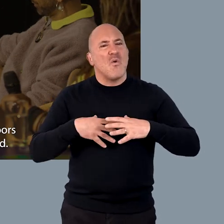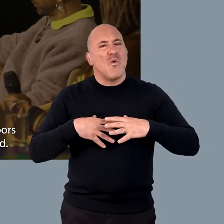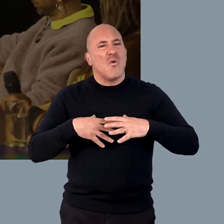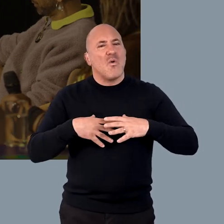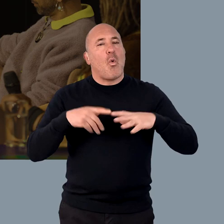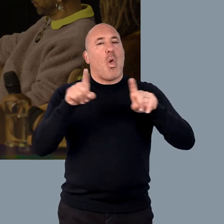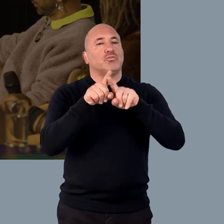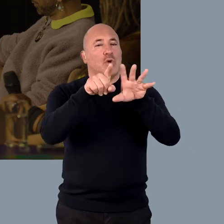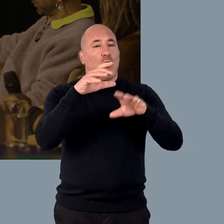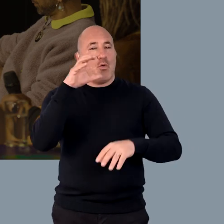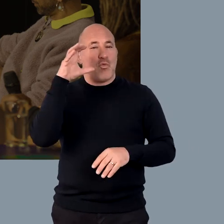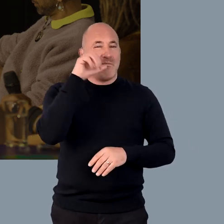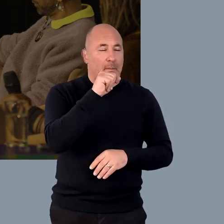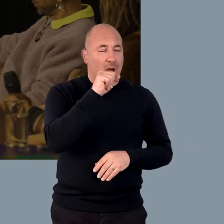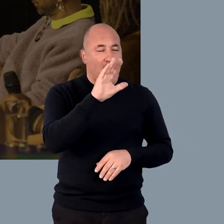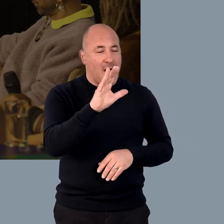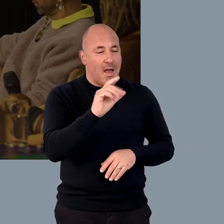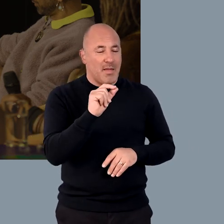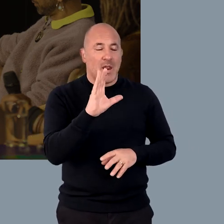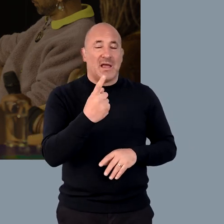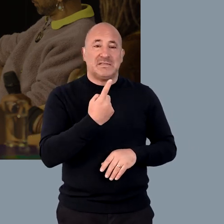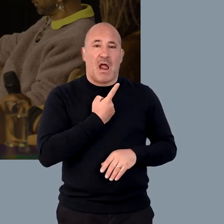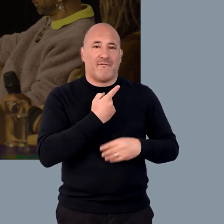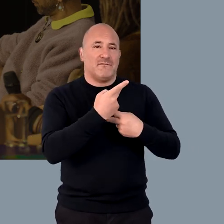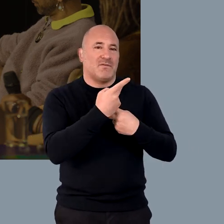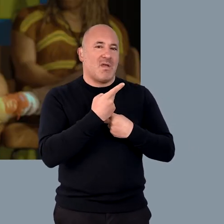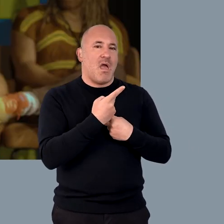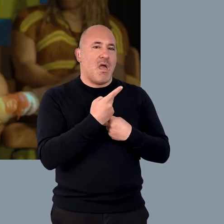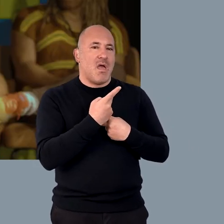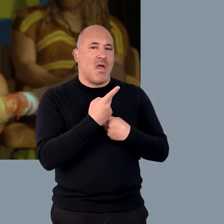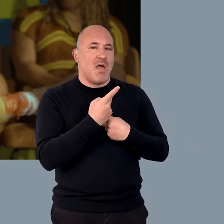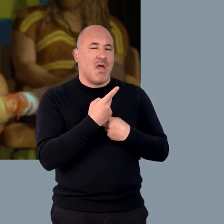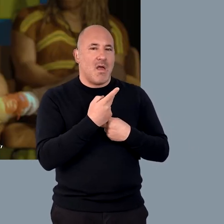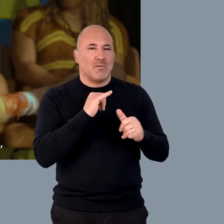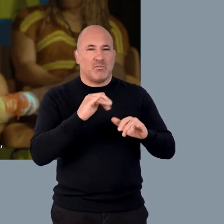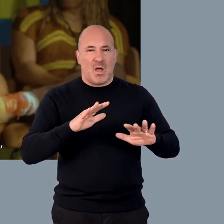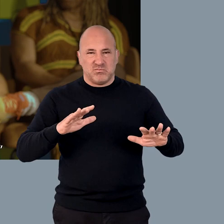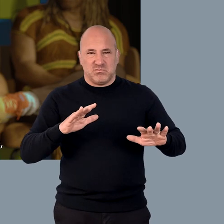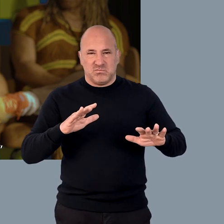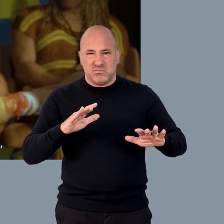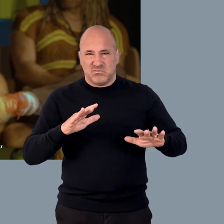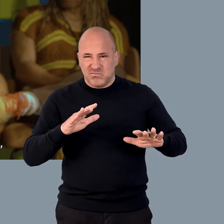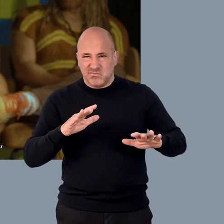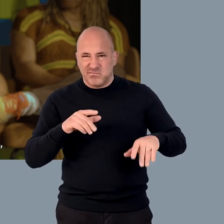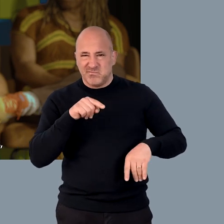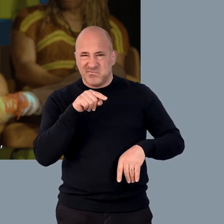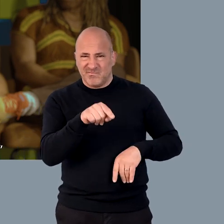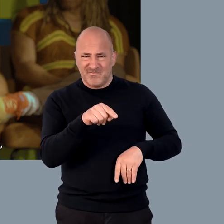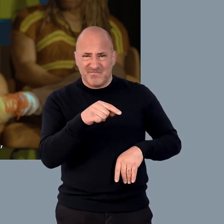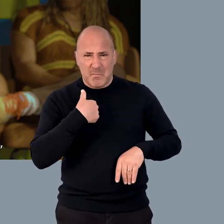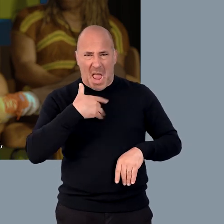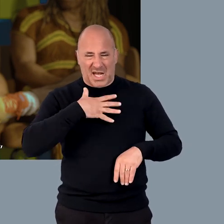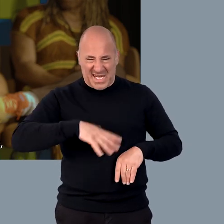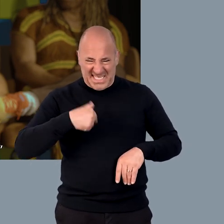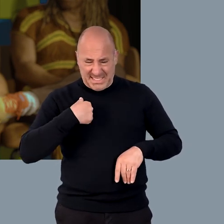what you need So also that kind of Remembering like the bit of self-care and sometimes like picking